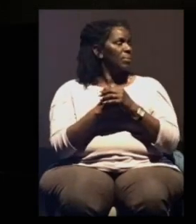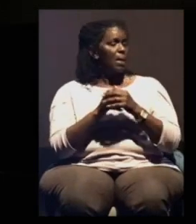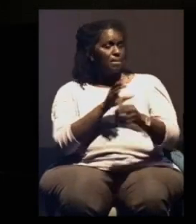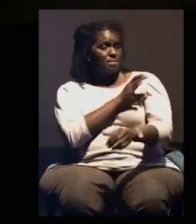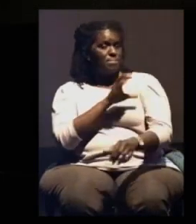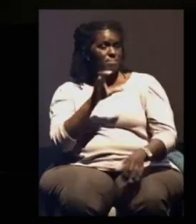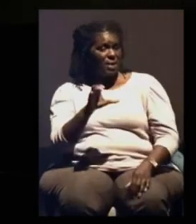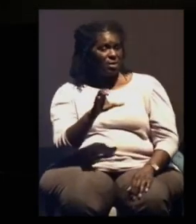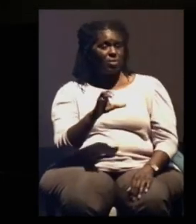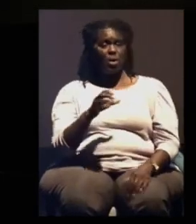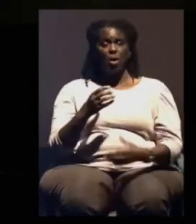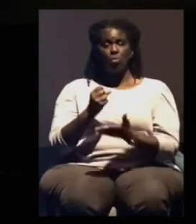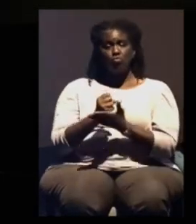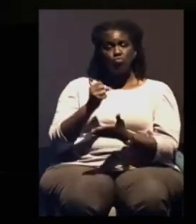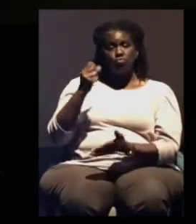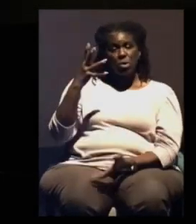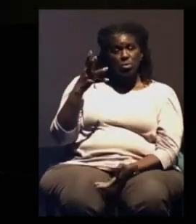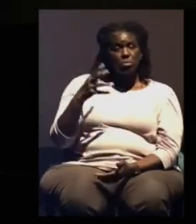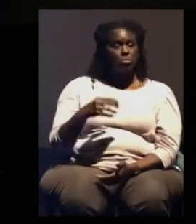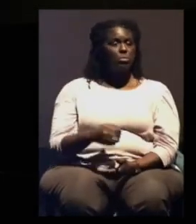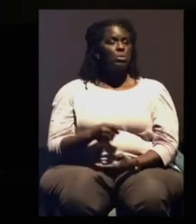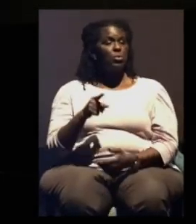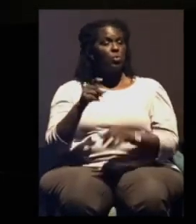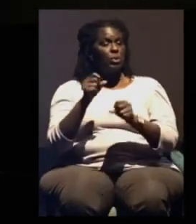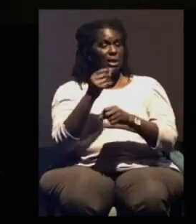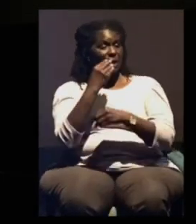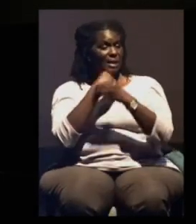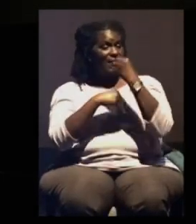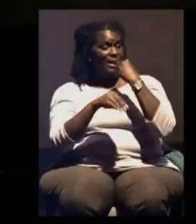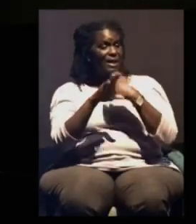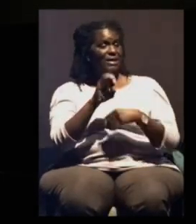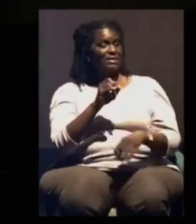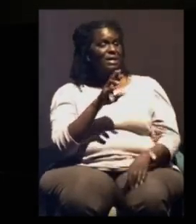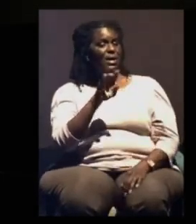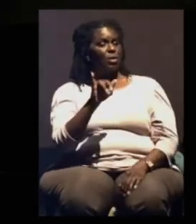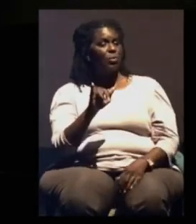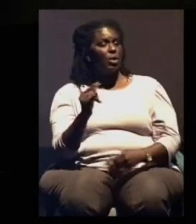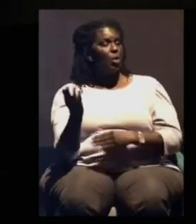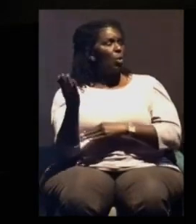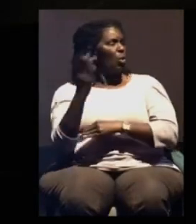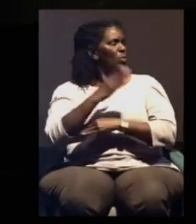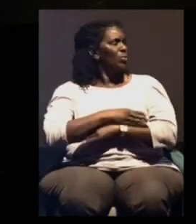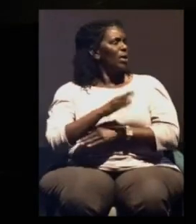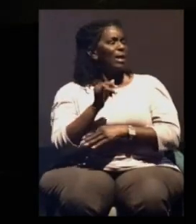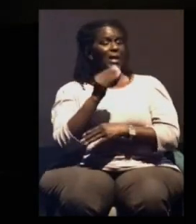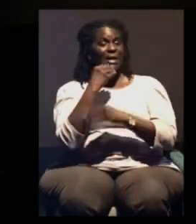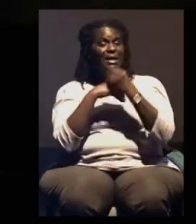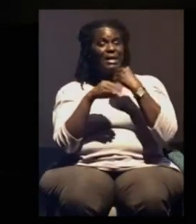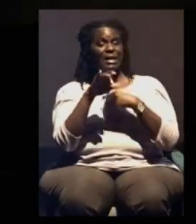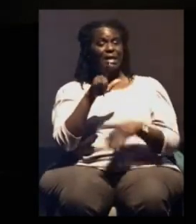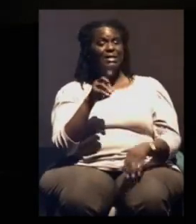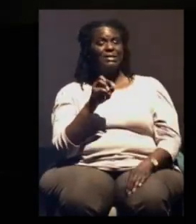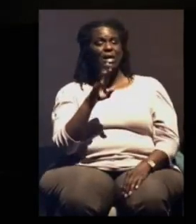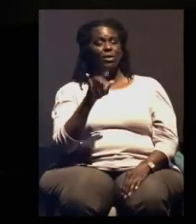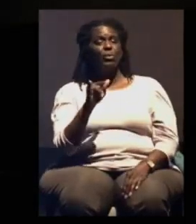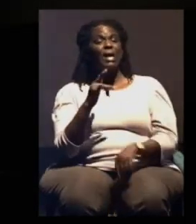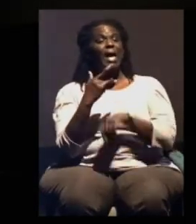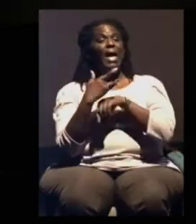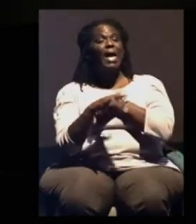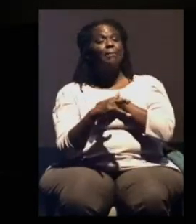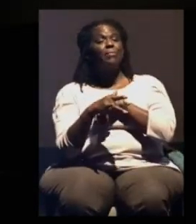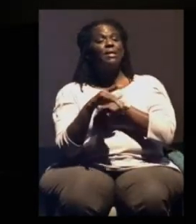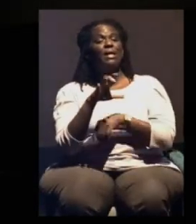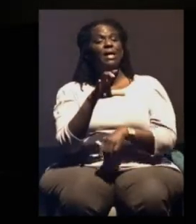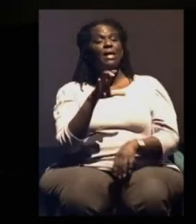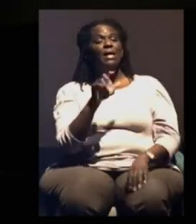power, and wealth, you can eat those things all day long, and it's like eating celery. They're empty calories,